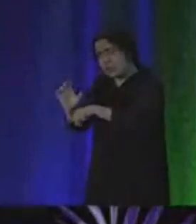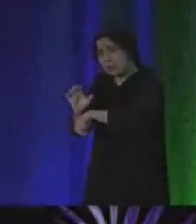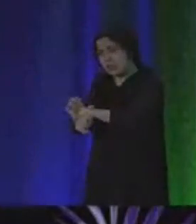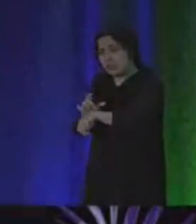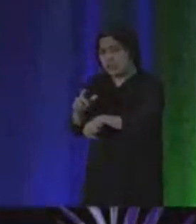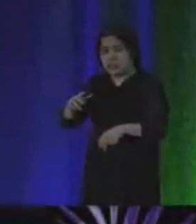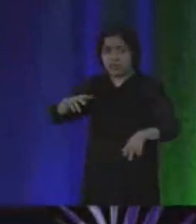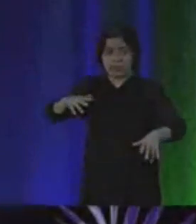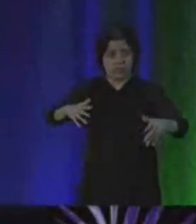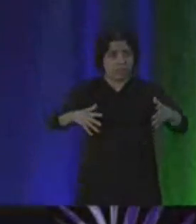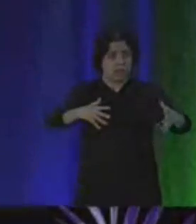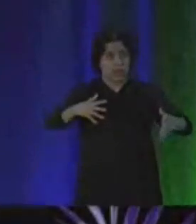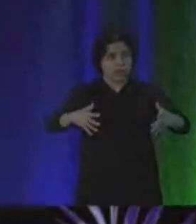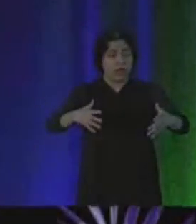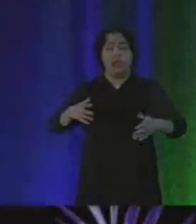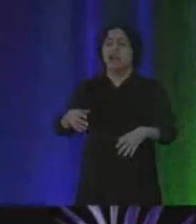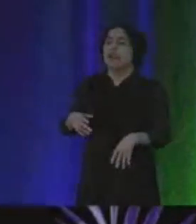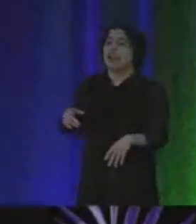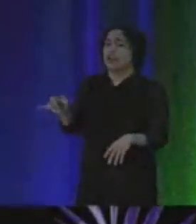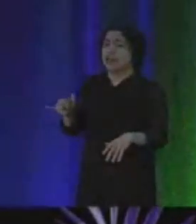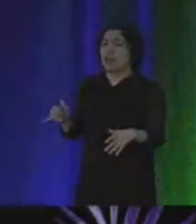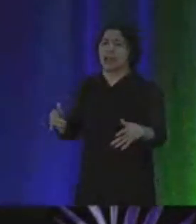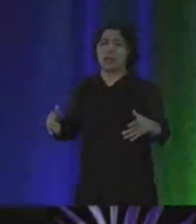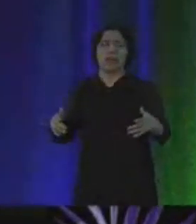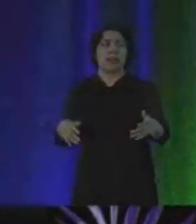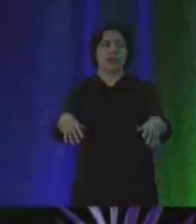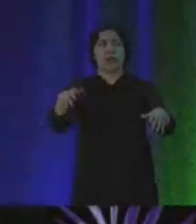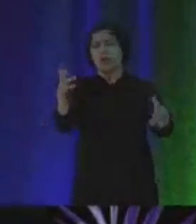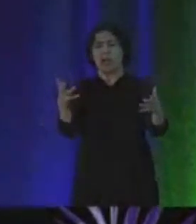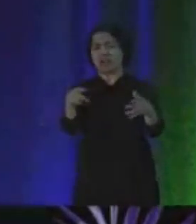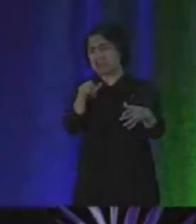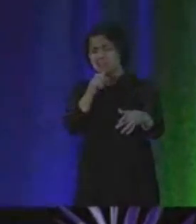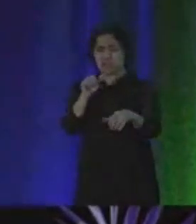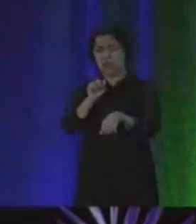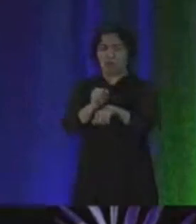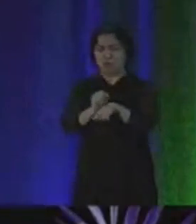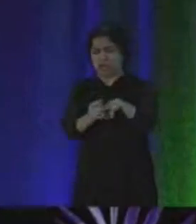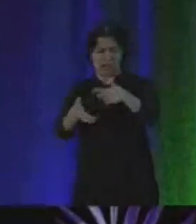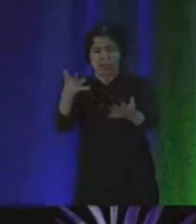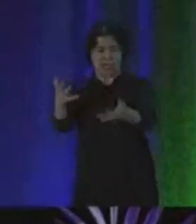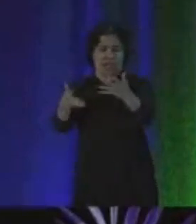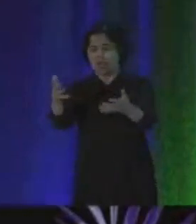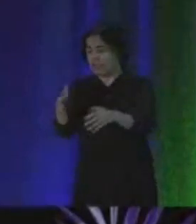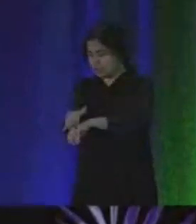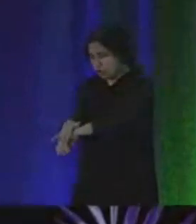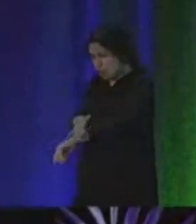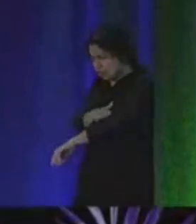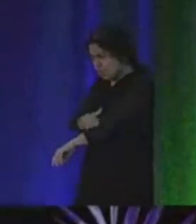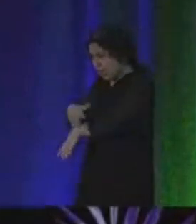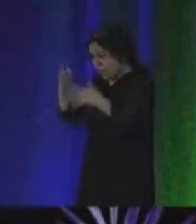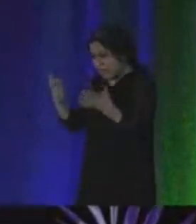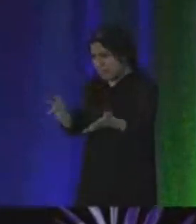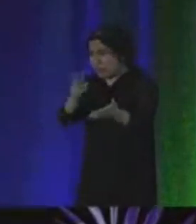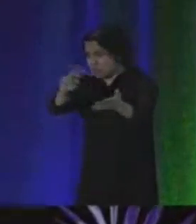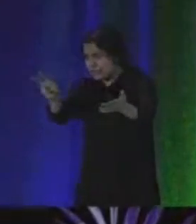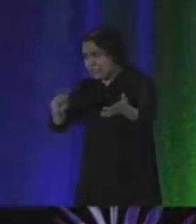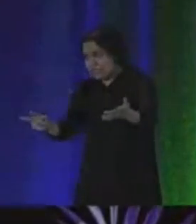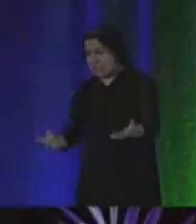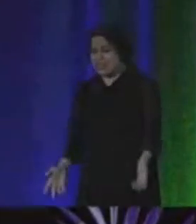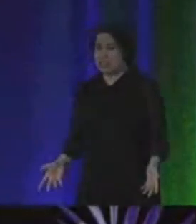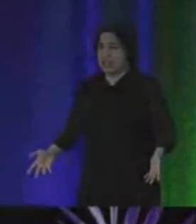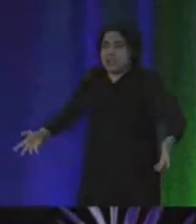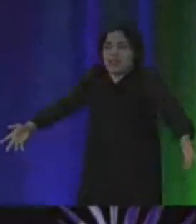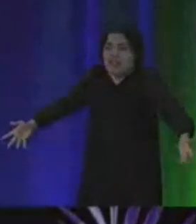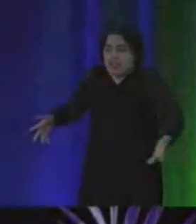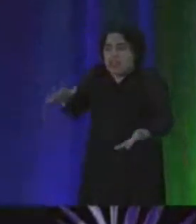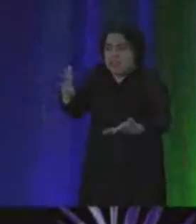like, they're like, oh, fucking thing doesn't work. You're like, whoa, just slow down and read the shit on the screen, right? That's